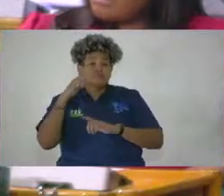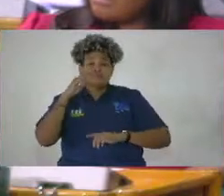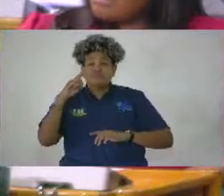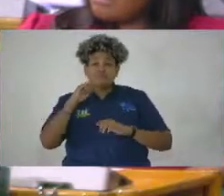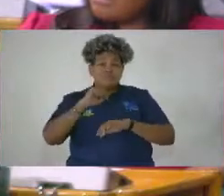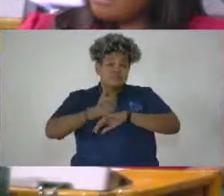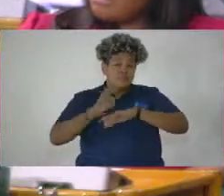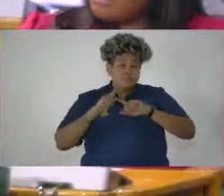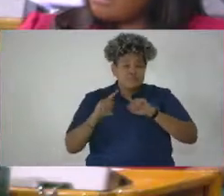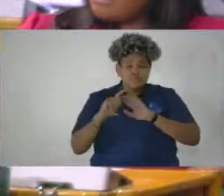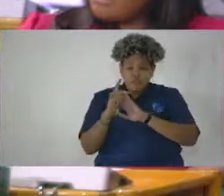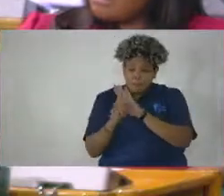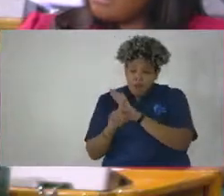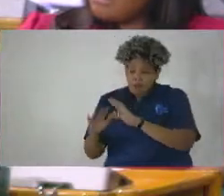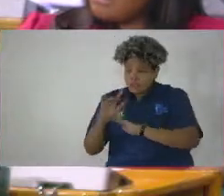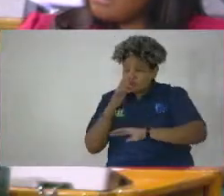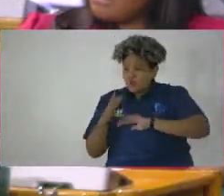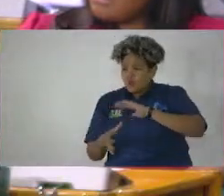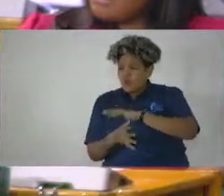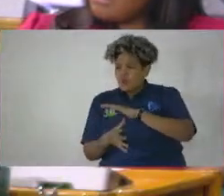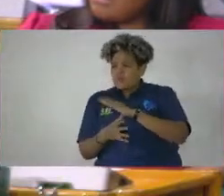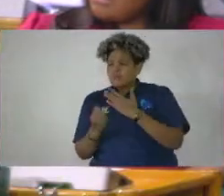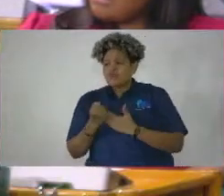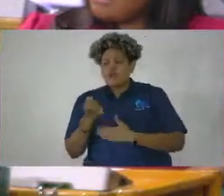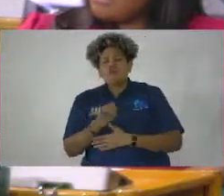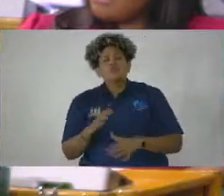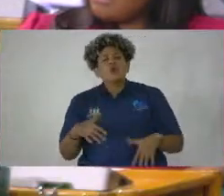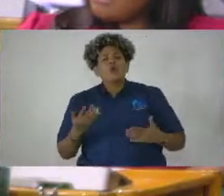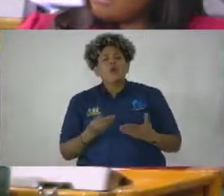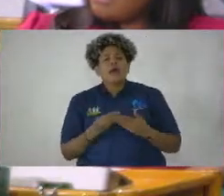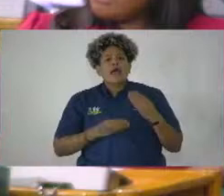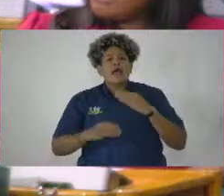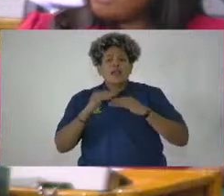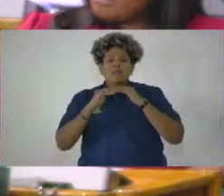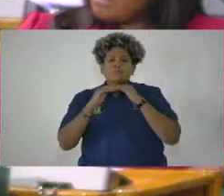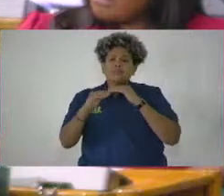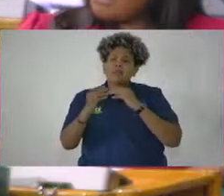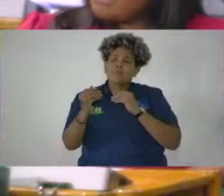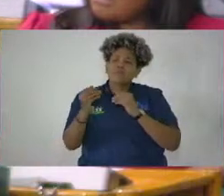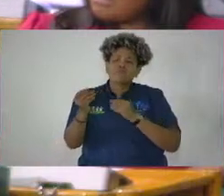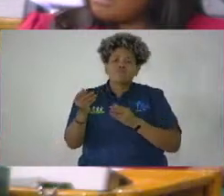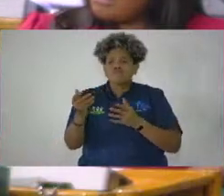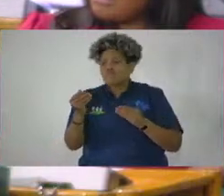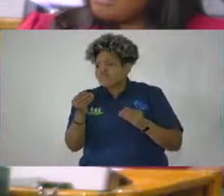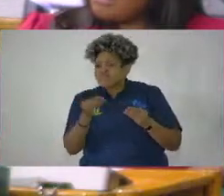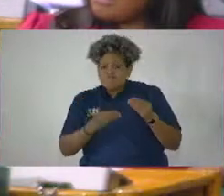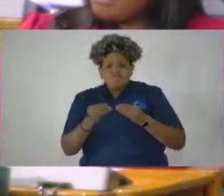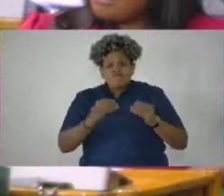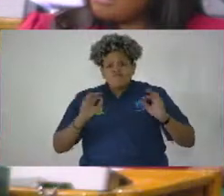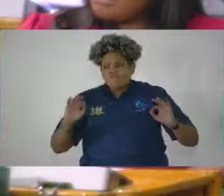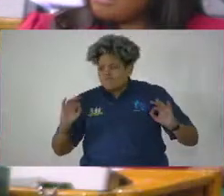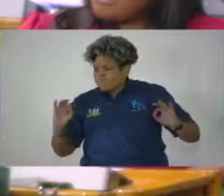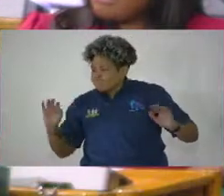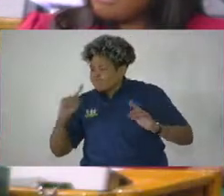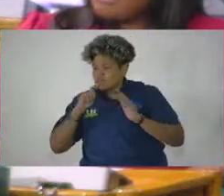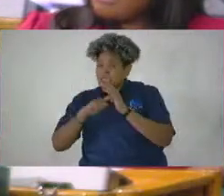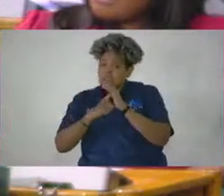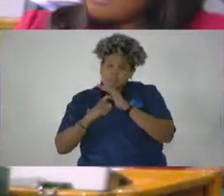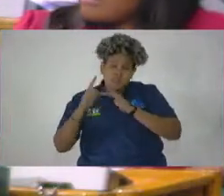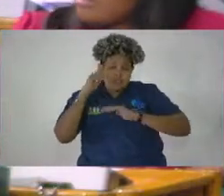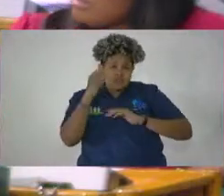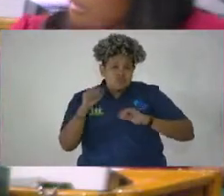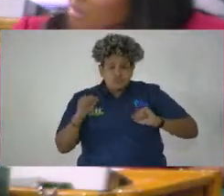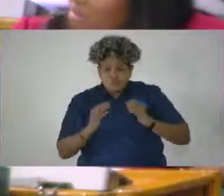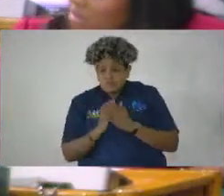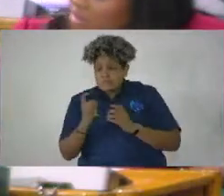policy that prioritizes economic stability and economic resilience as key components of